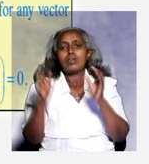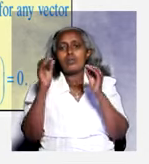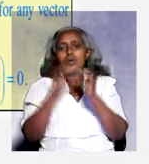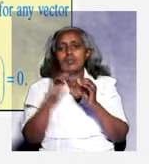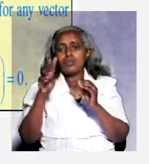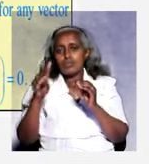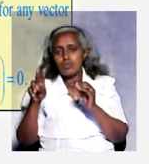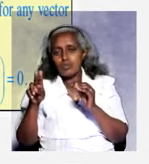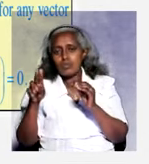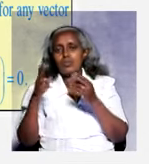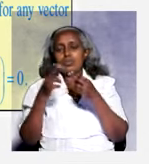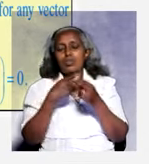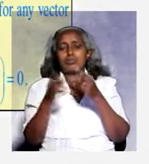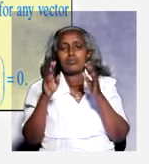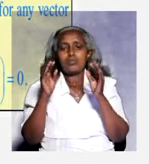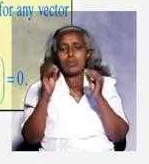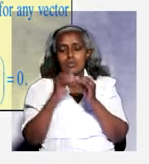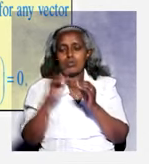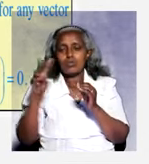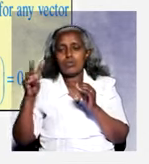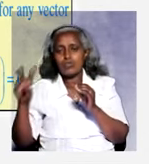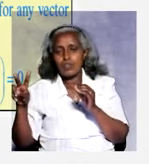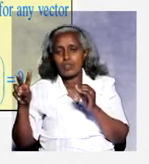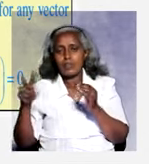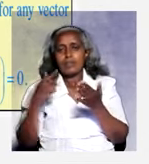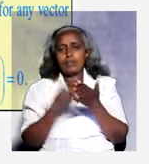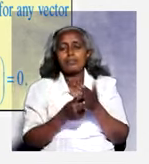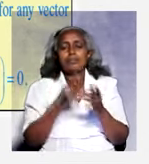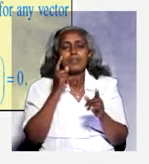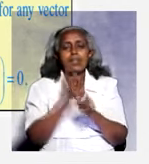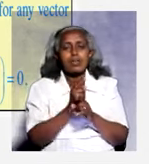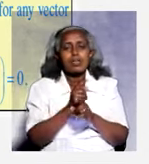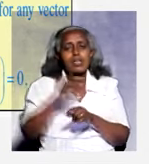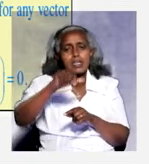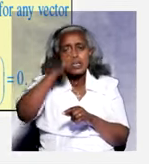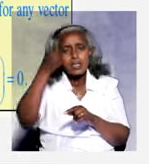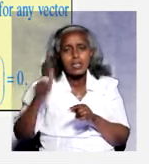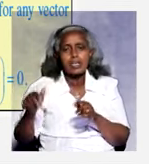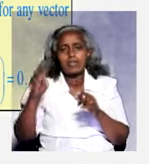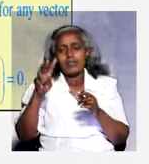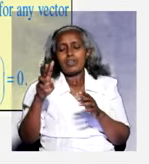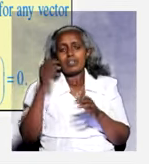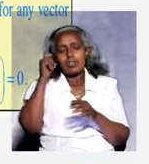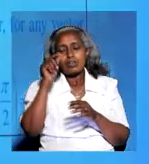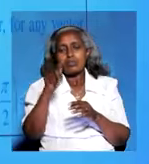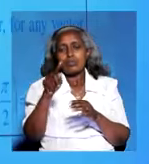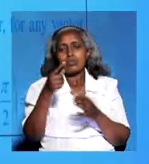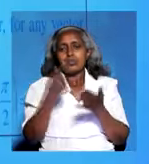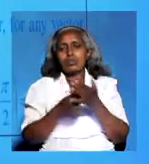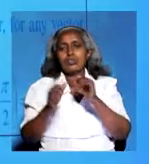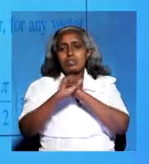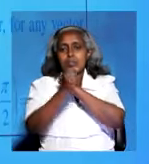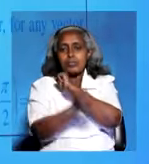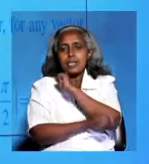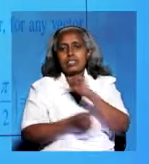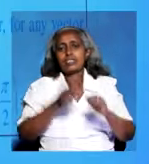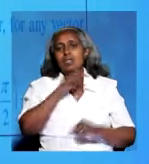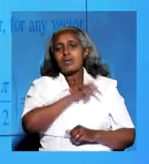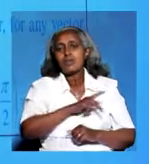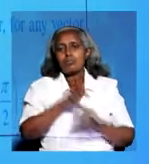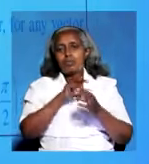times magnitude of v. In particular, for any vector u, we have this is a basic